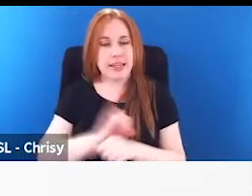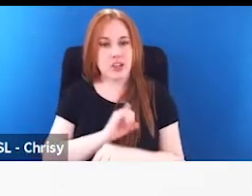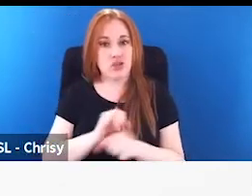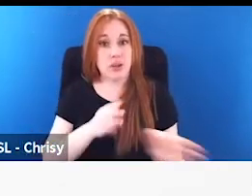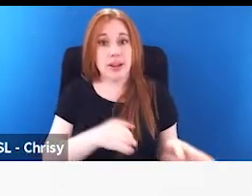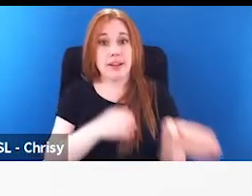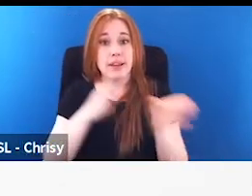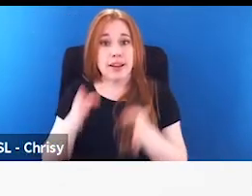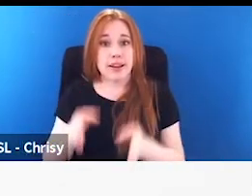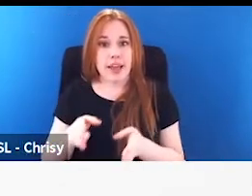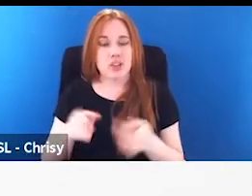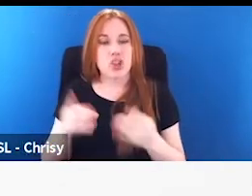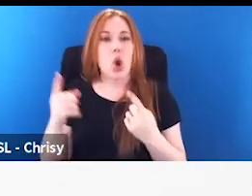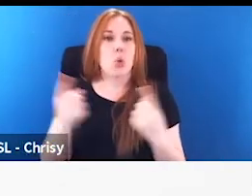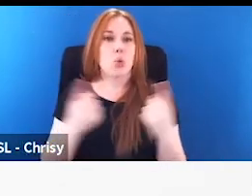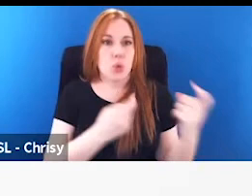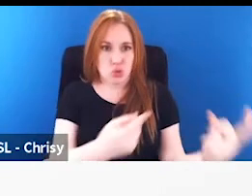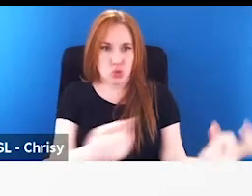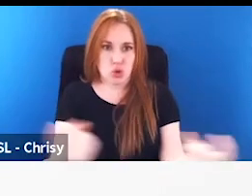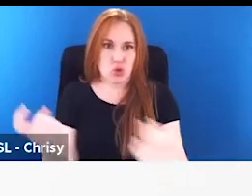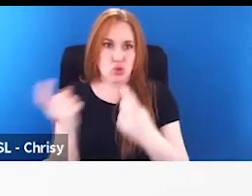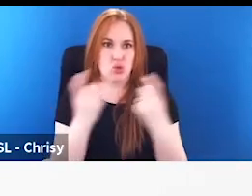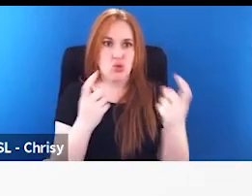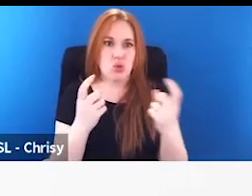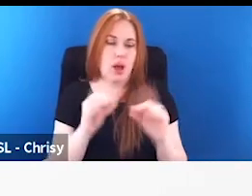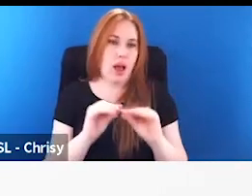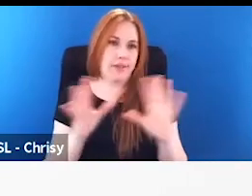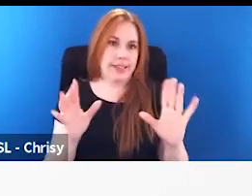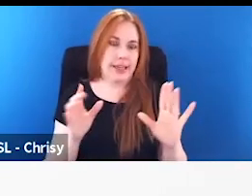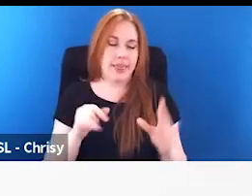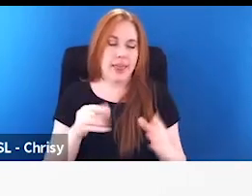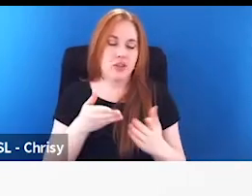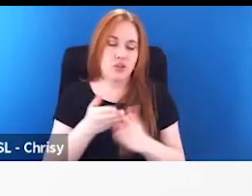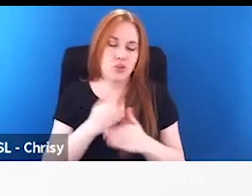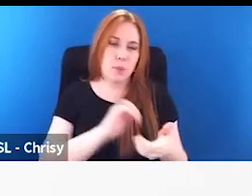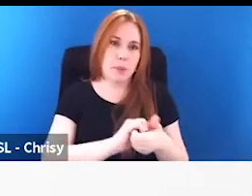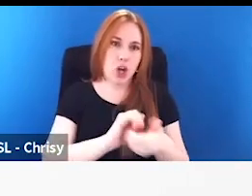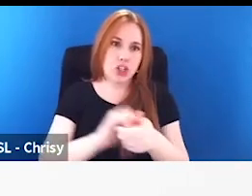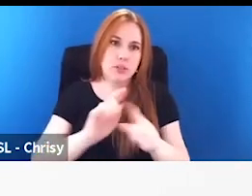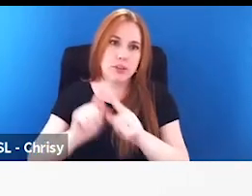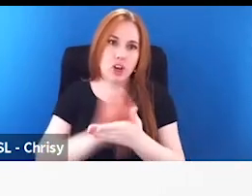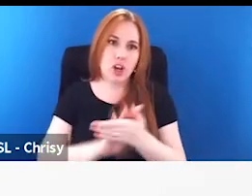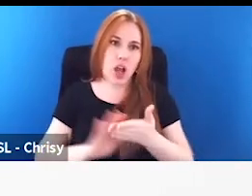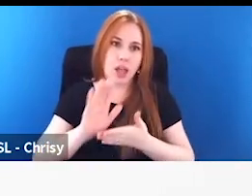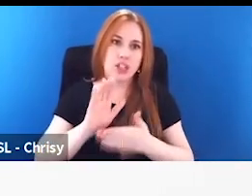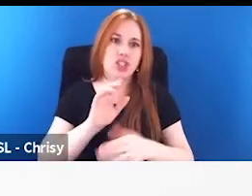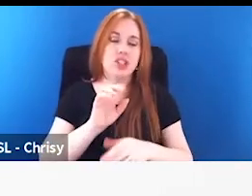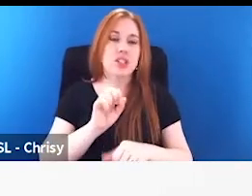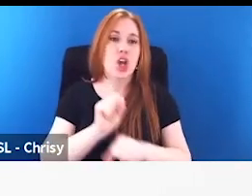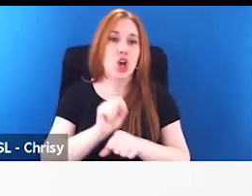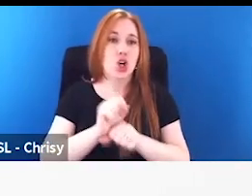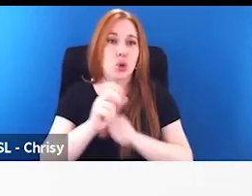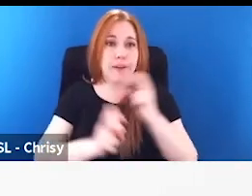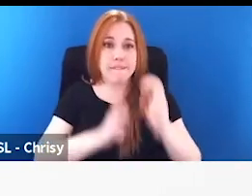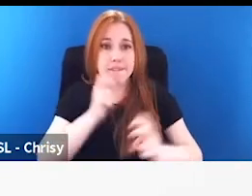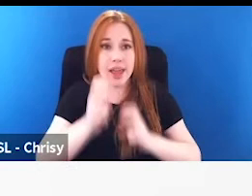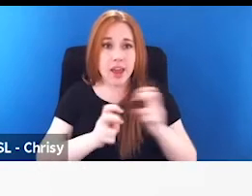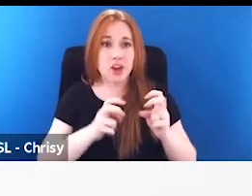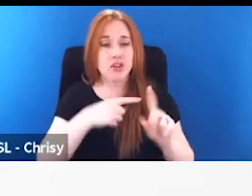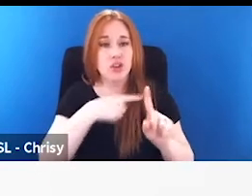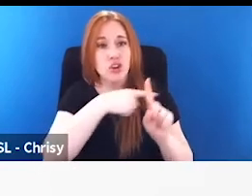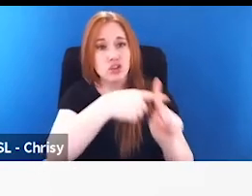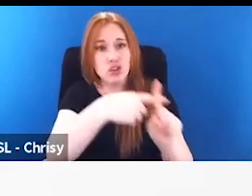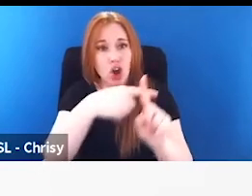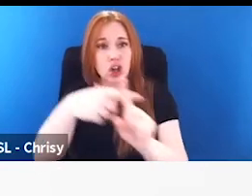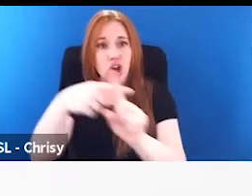we've obviously got to recruit the talent, and that goes through partnerships with different colleges, career fairs, targeting other cities